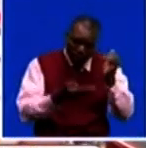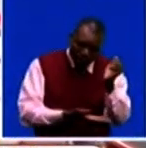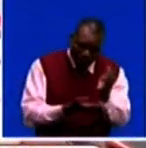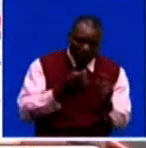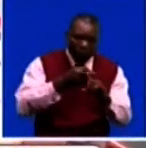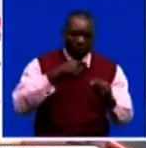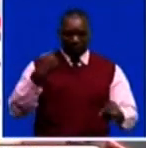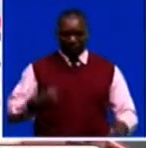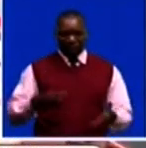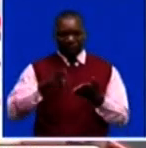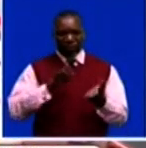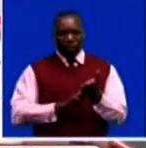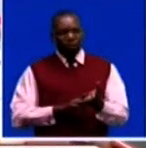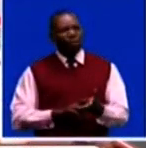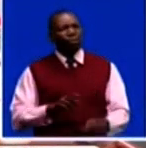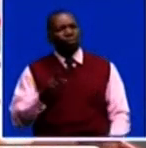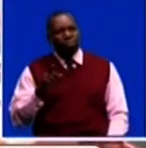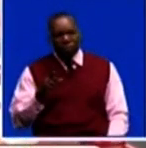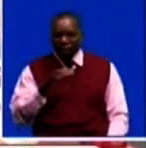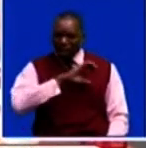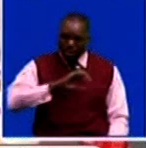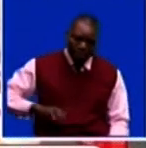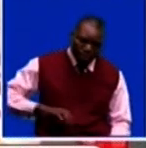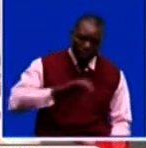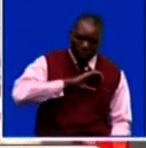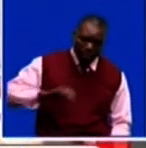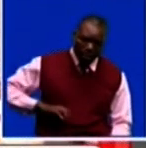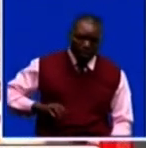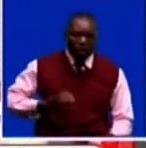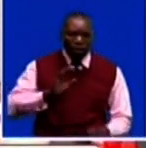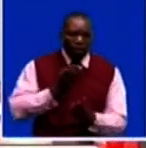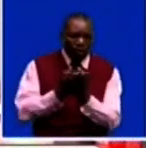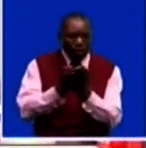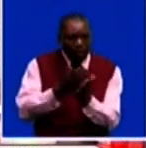that Mr. Shi, however, says the various scope of cooperation whose proposed